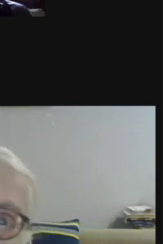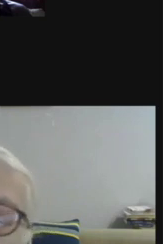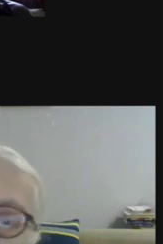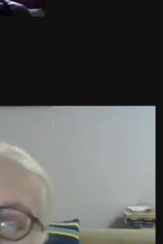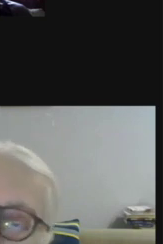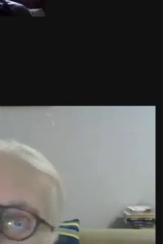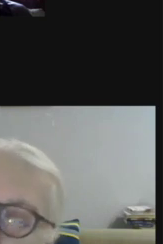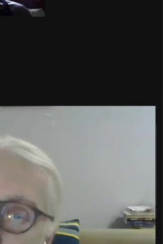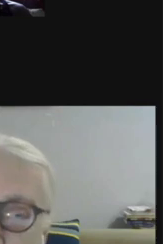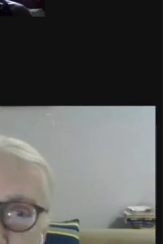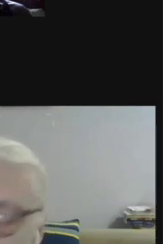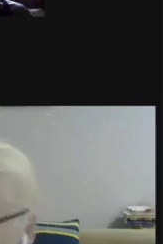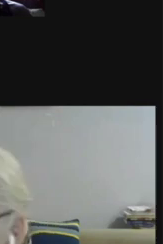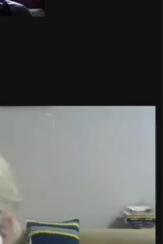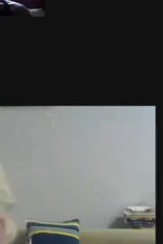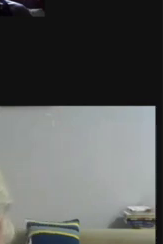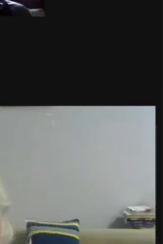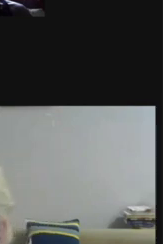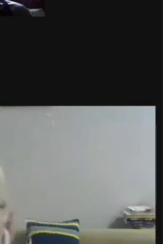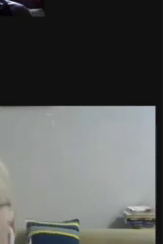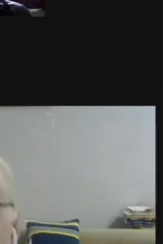find that on our website,